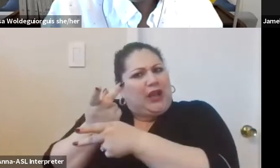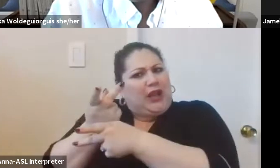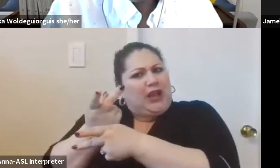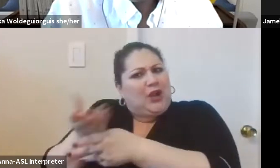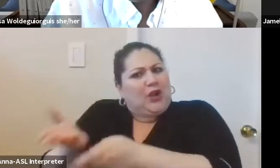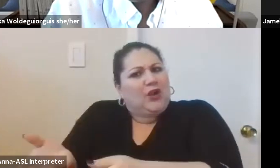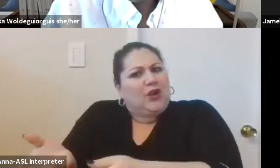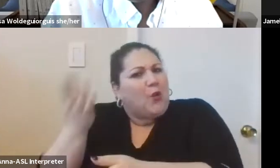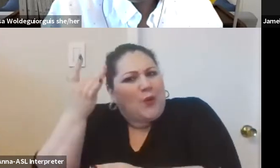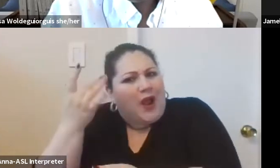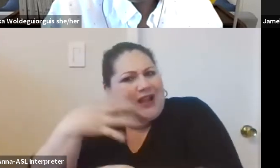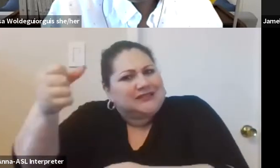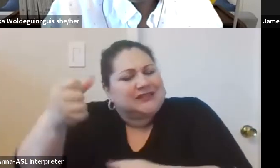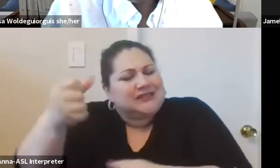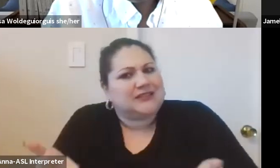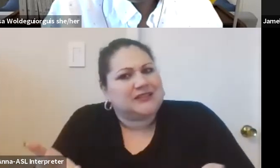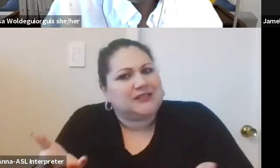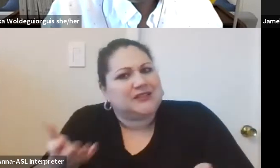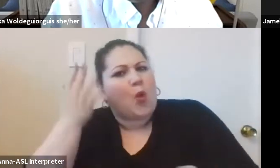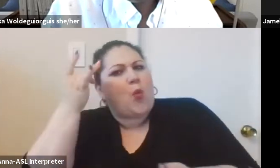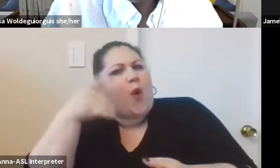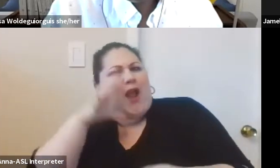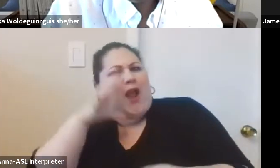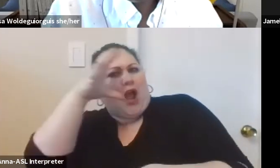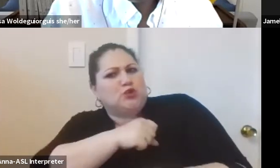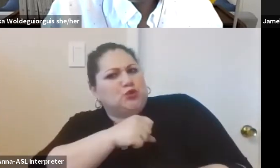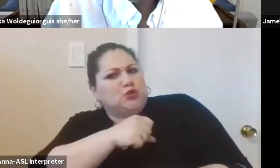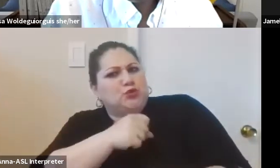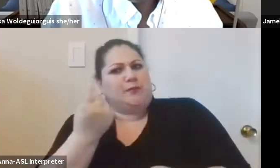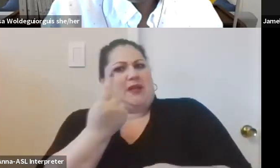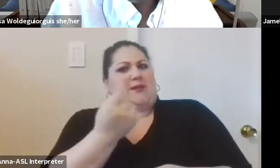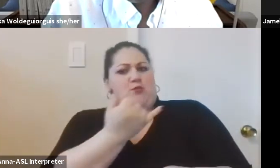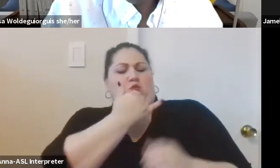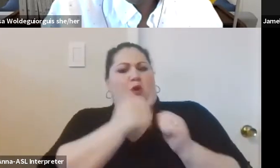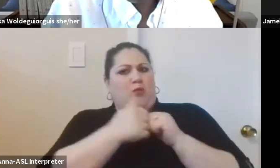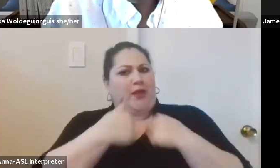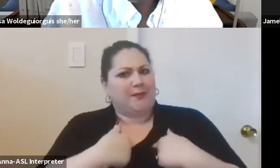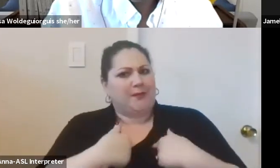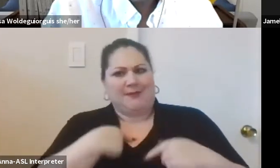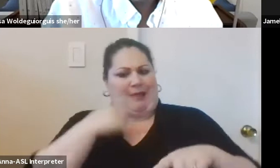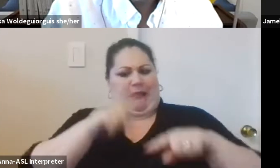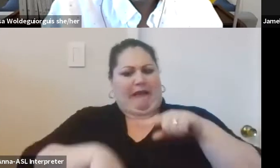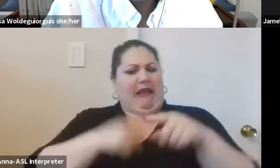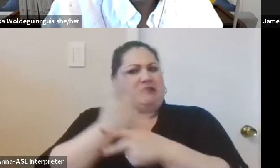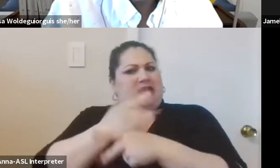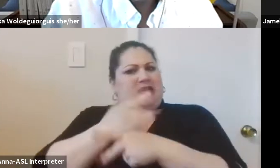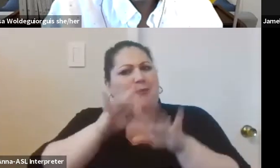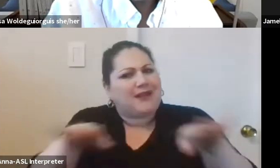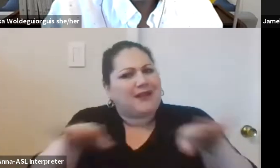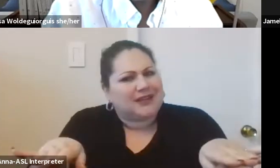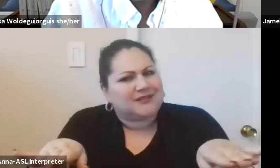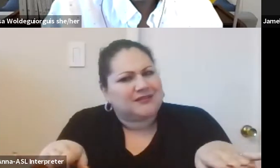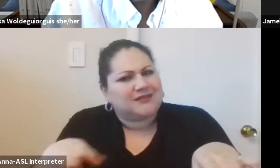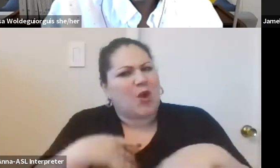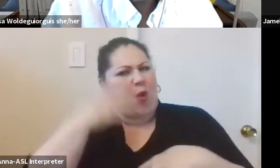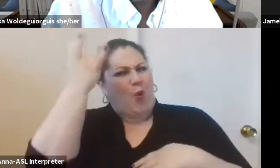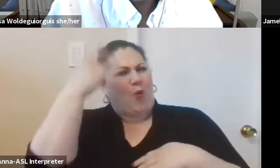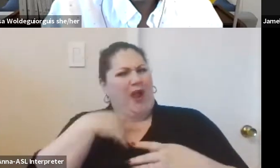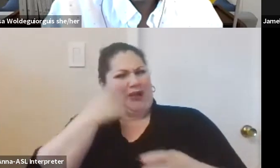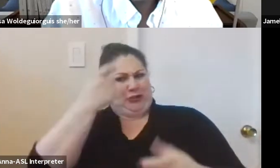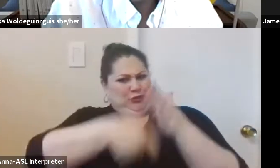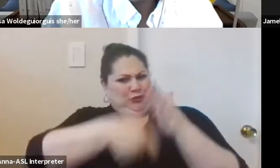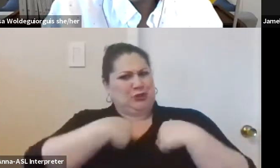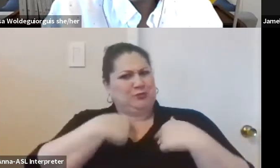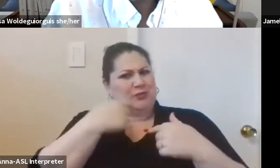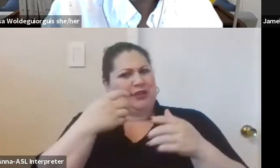that there was something wrong with me and that I couldn't take care of my kids? Why would you charge me with neglect